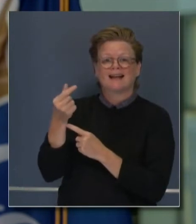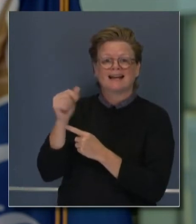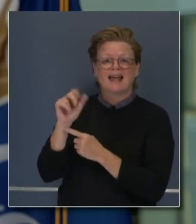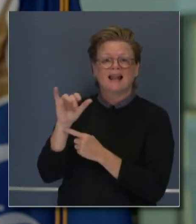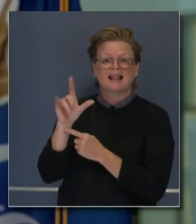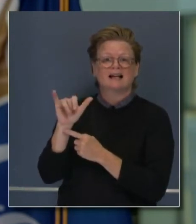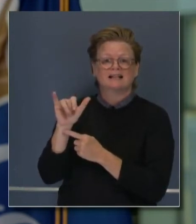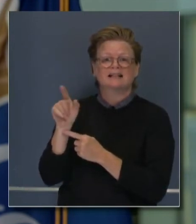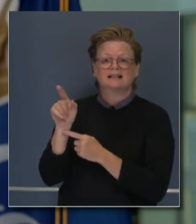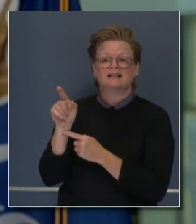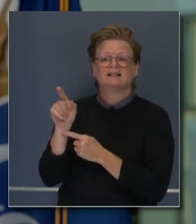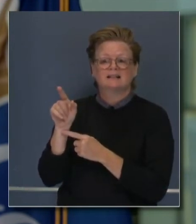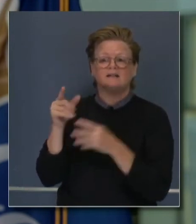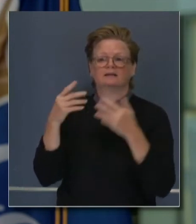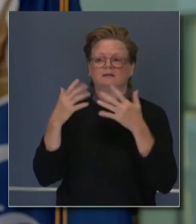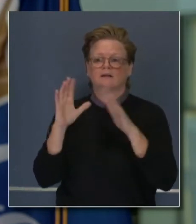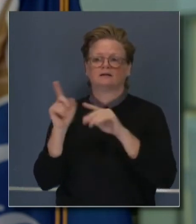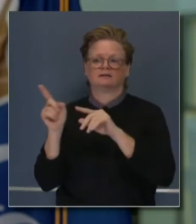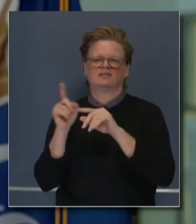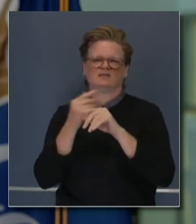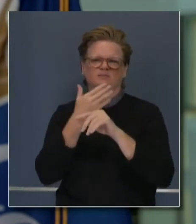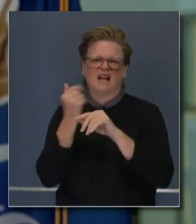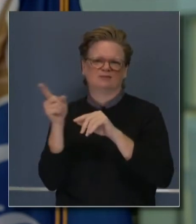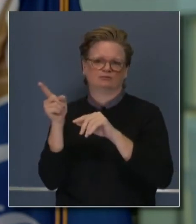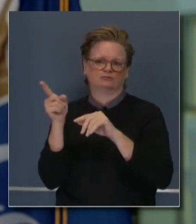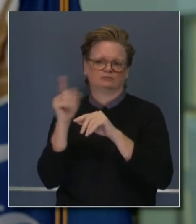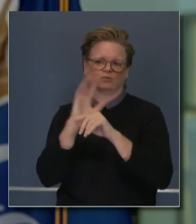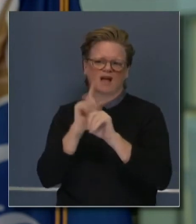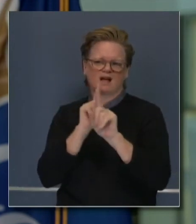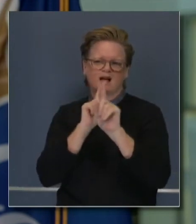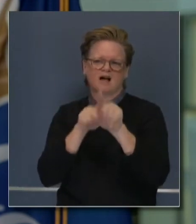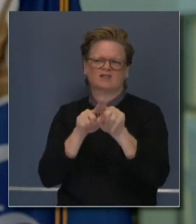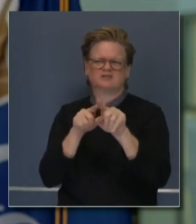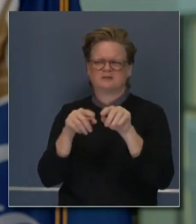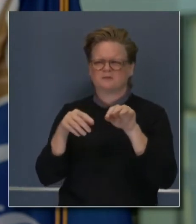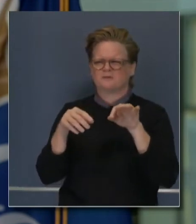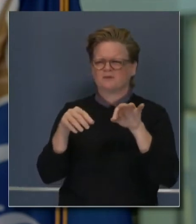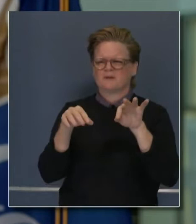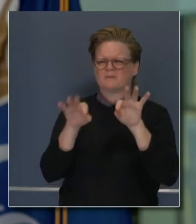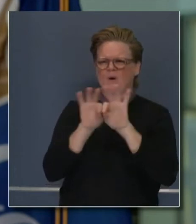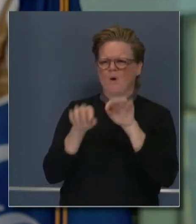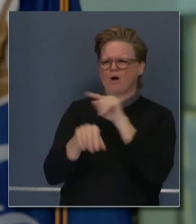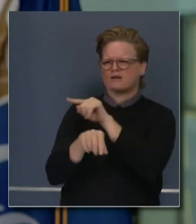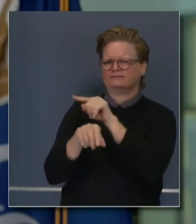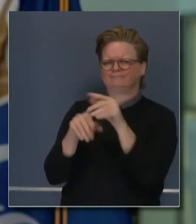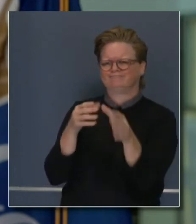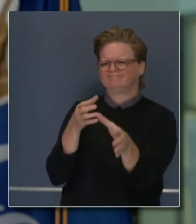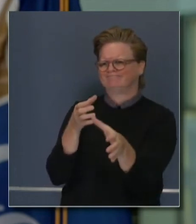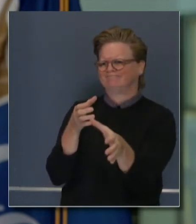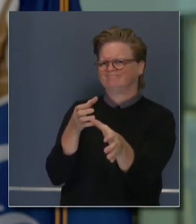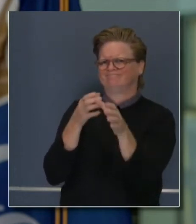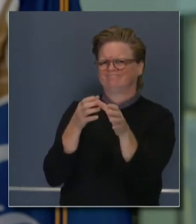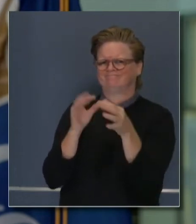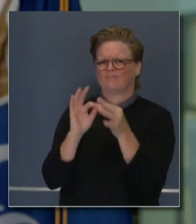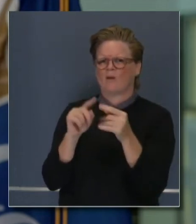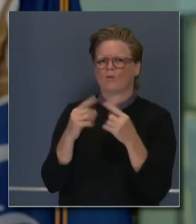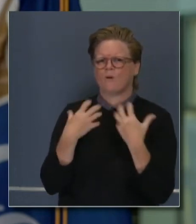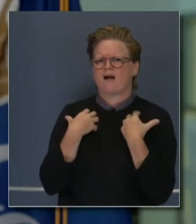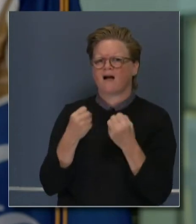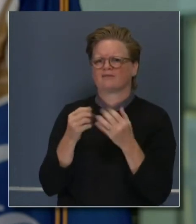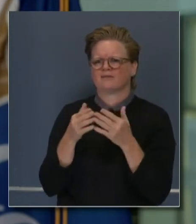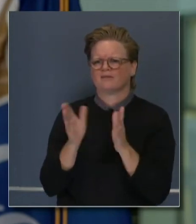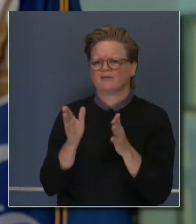shot at answering that from a health perspective. It's exactly the dynamic of the conversations that we've been having, not just amongst